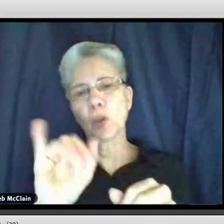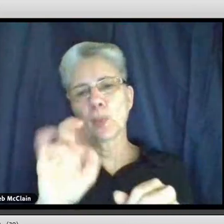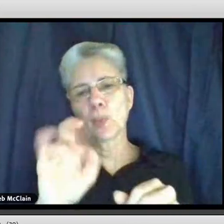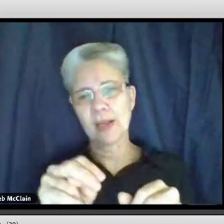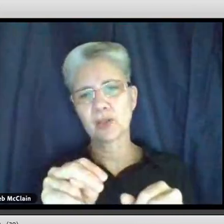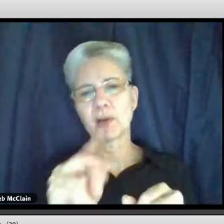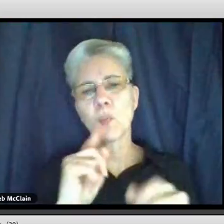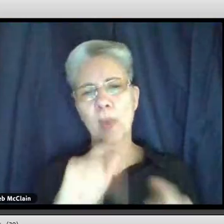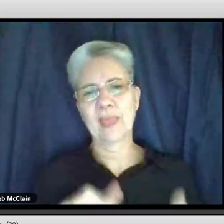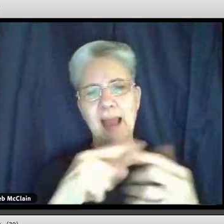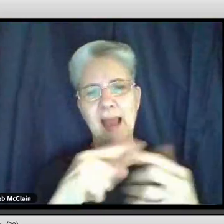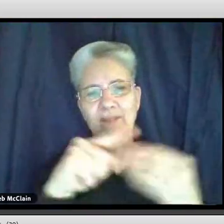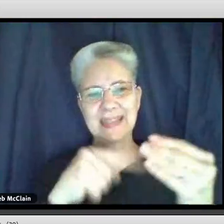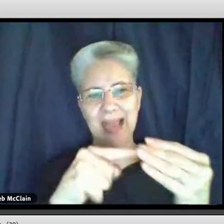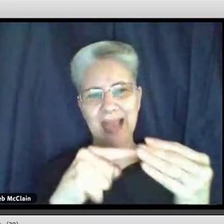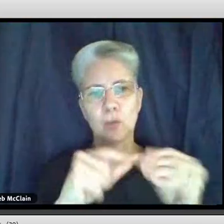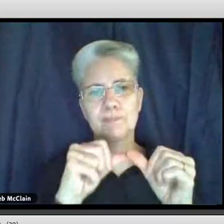life cycle.